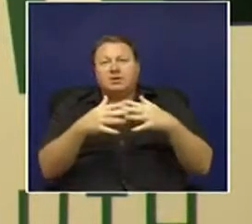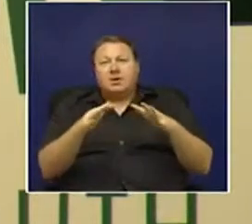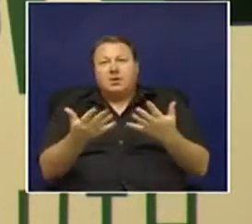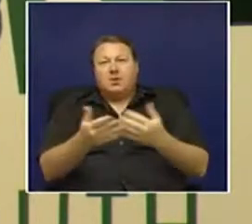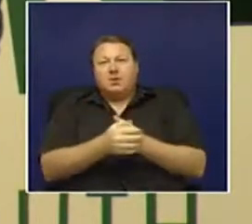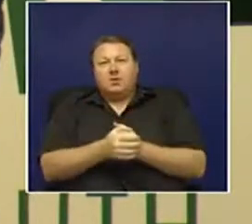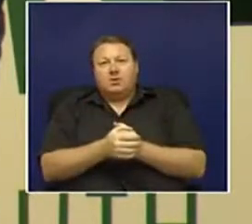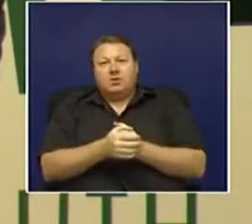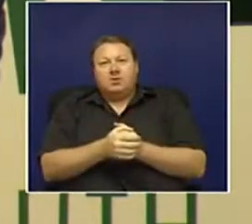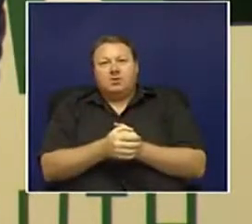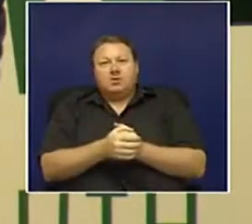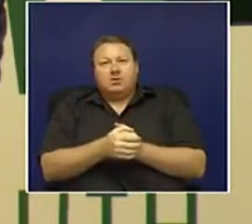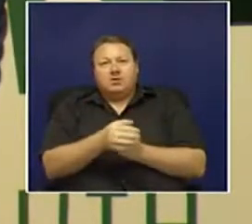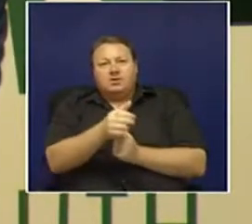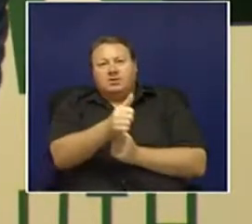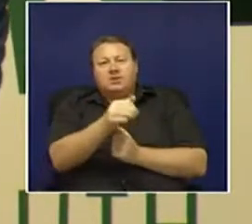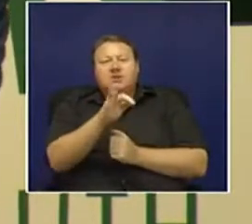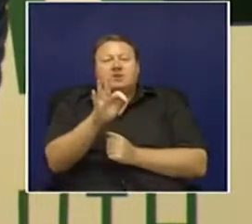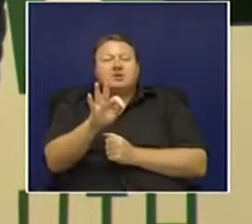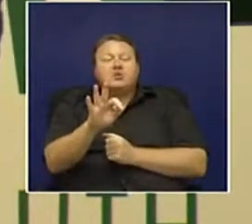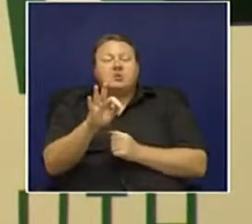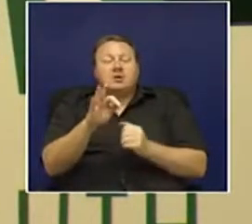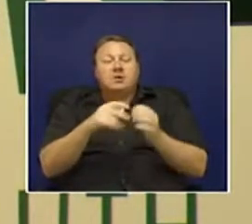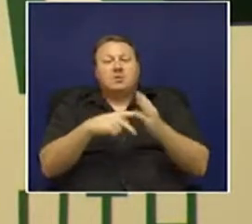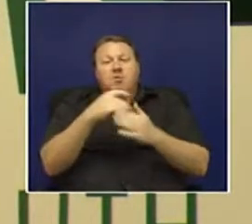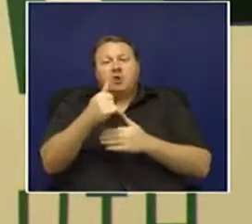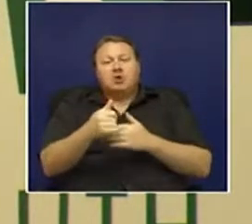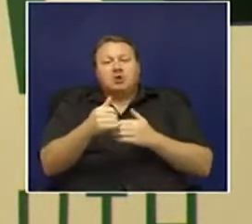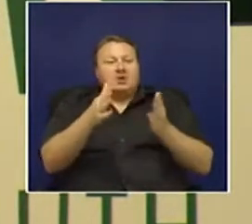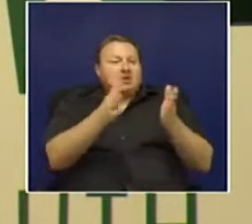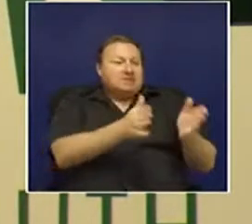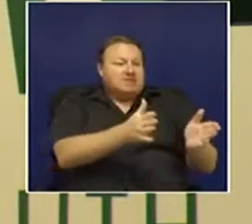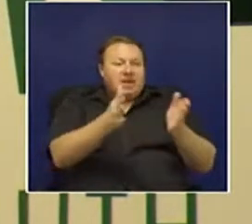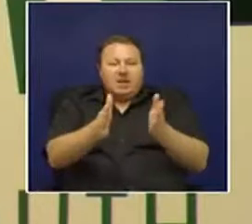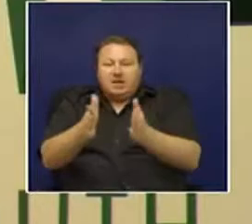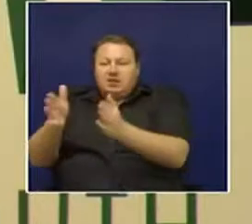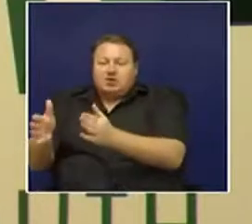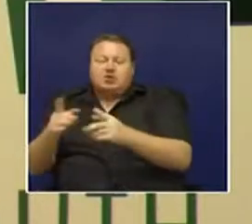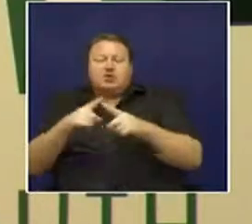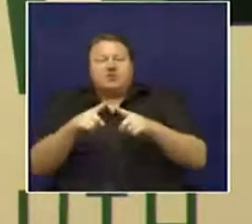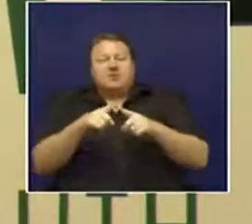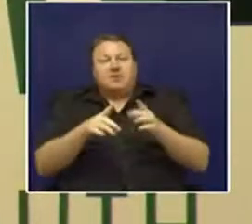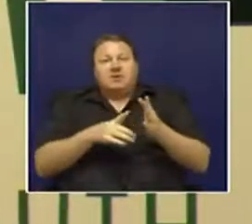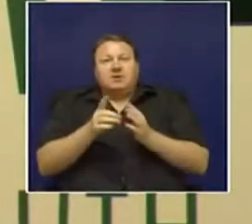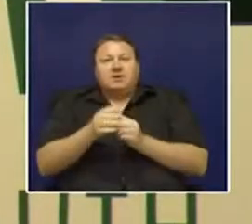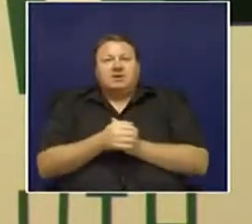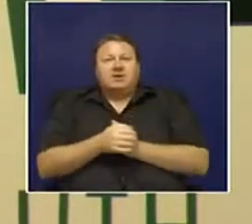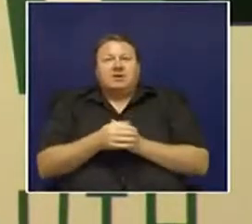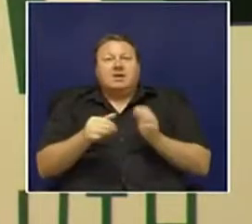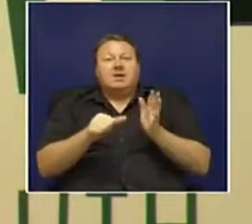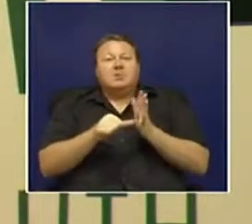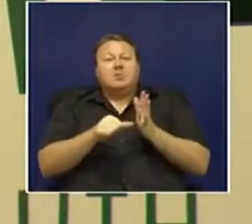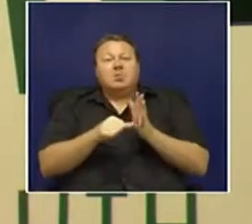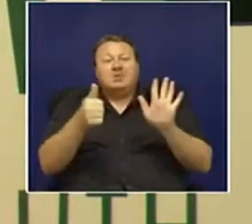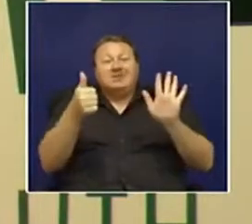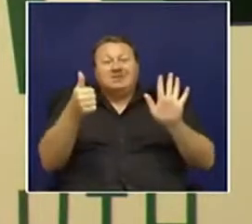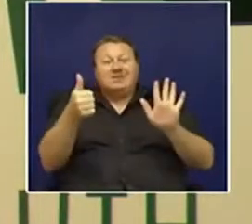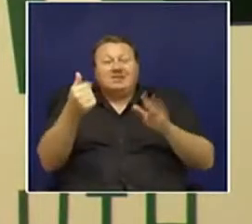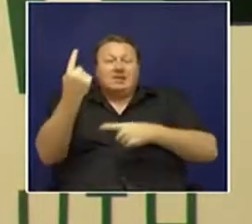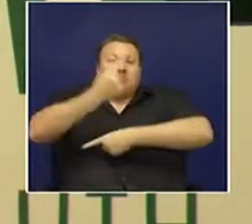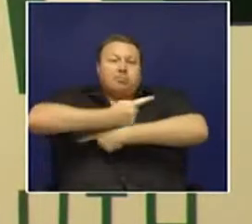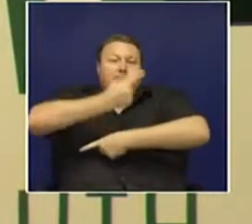now at different stages of development. Key amongst them are the 6 border posts that we have announced in